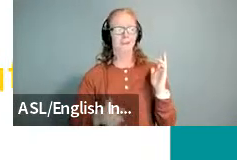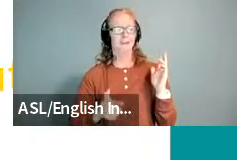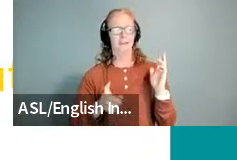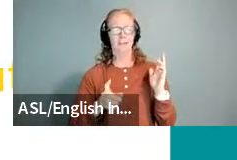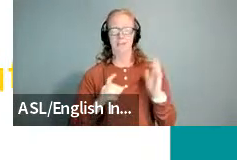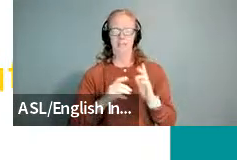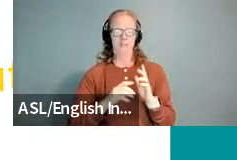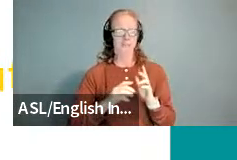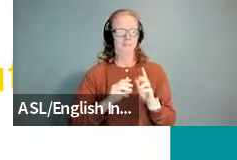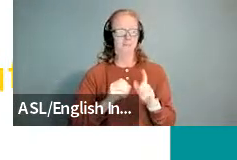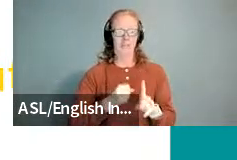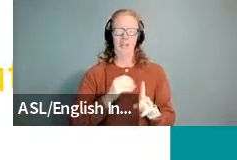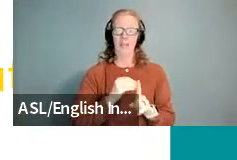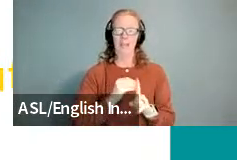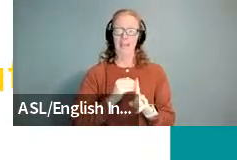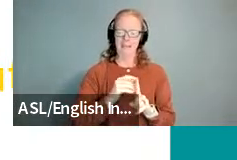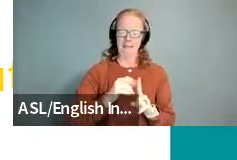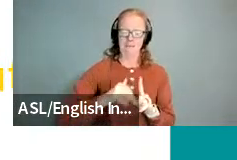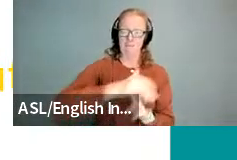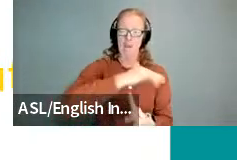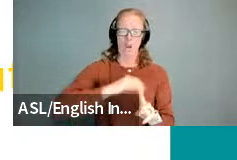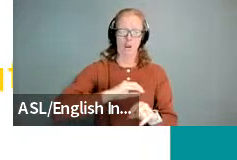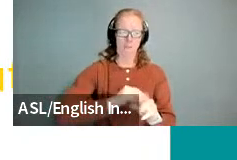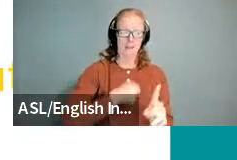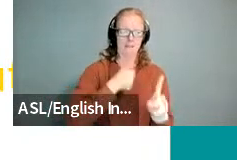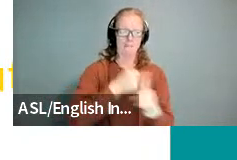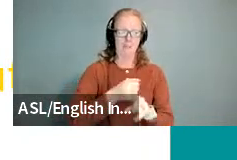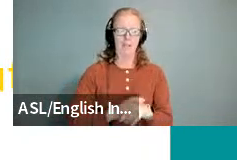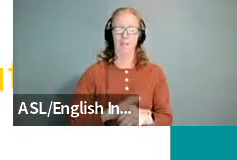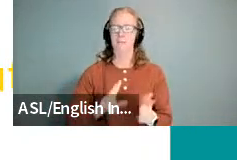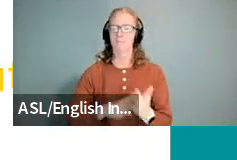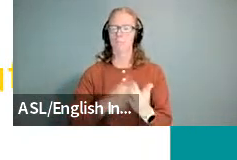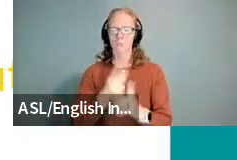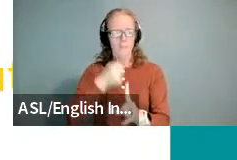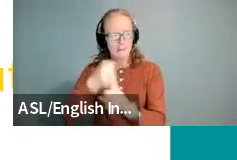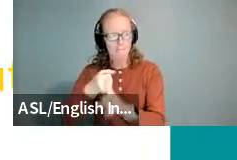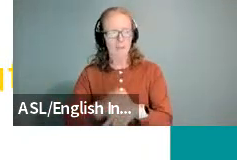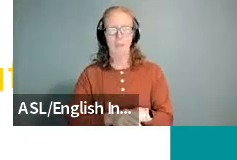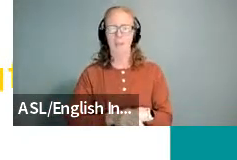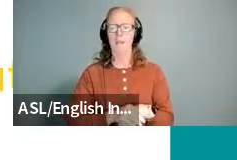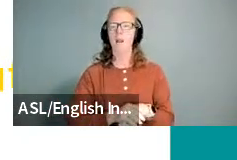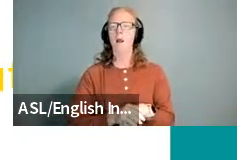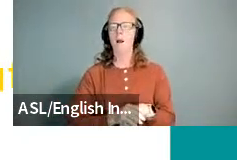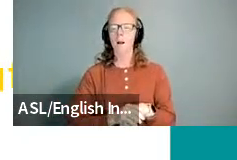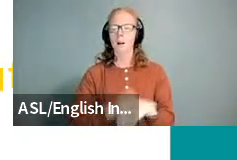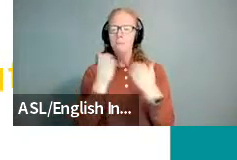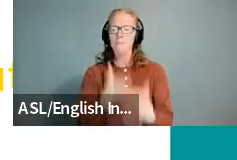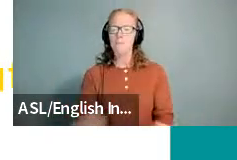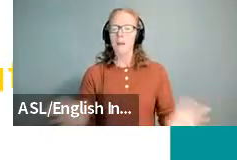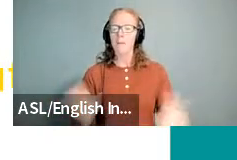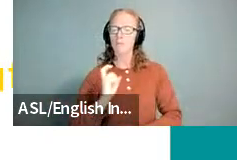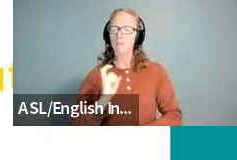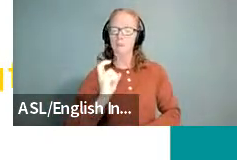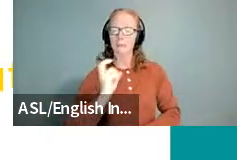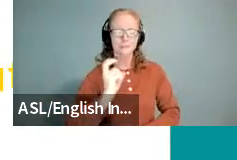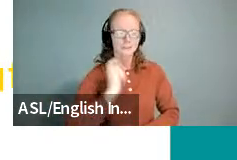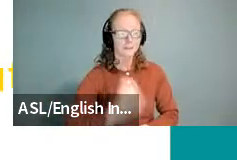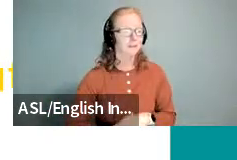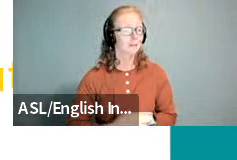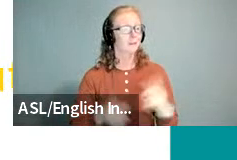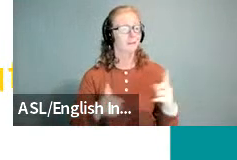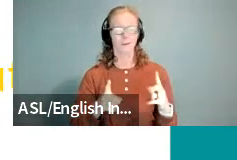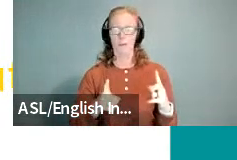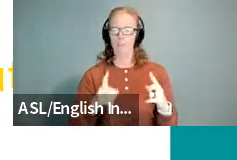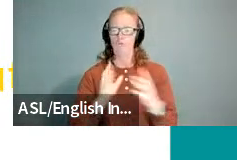use traffic, as well as equity principles and DEI goals. And so this becomes a barometer by which the staff